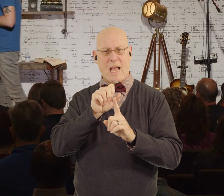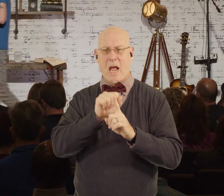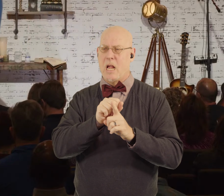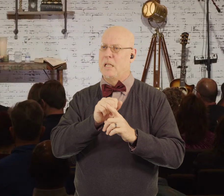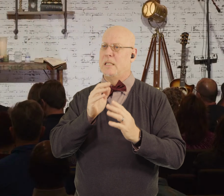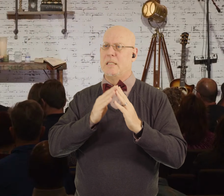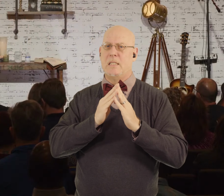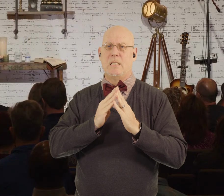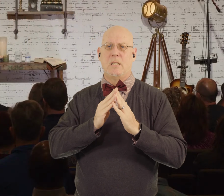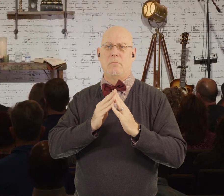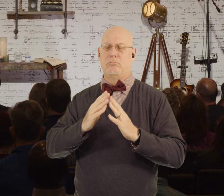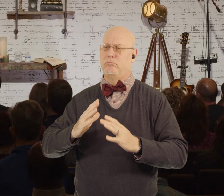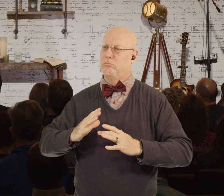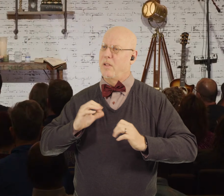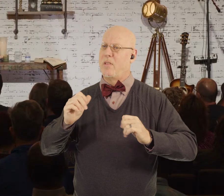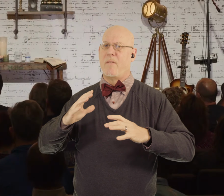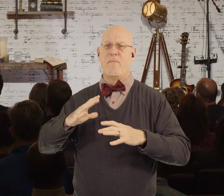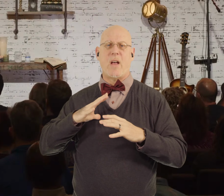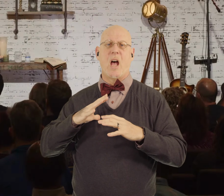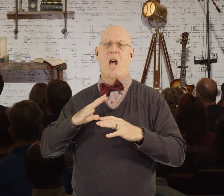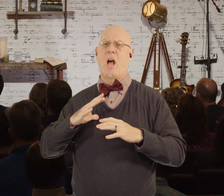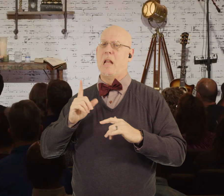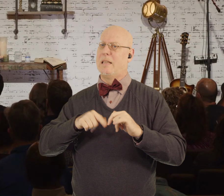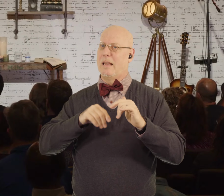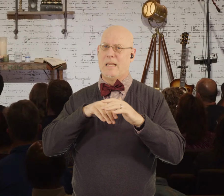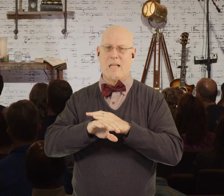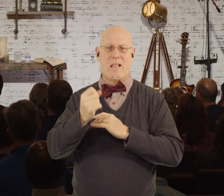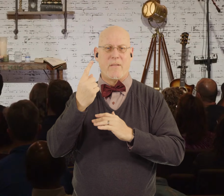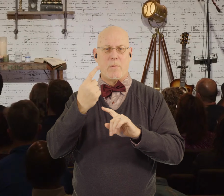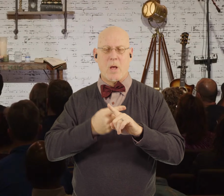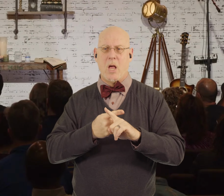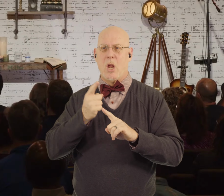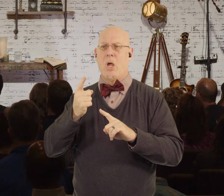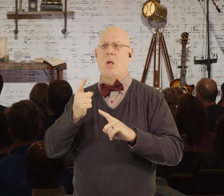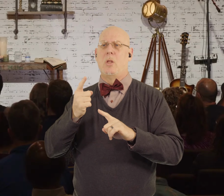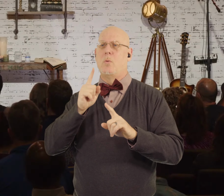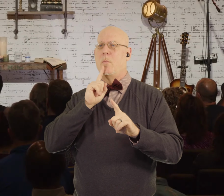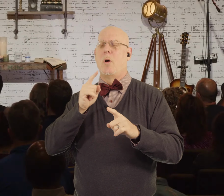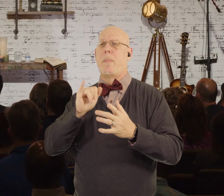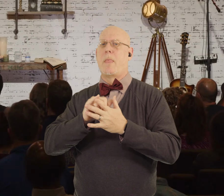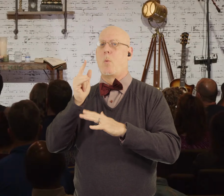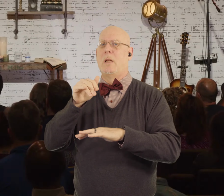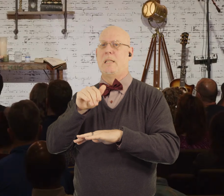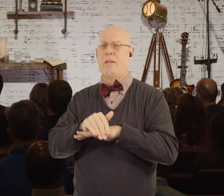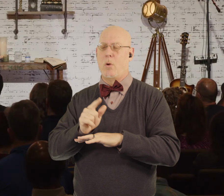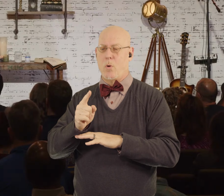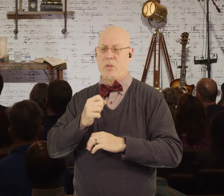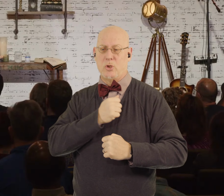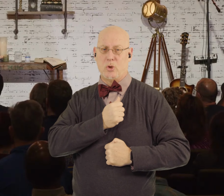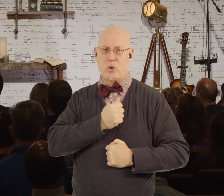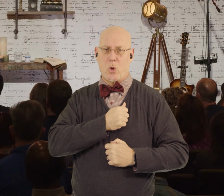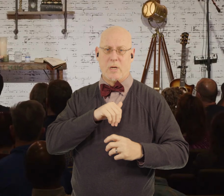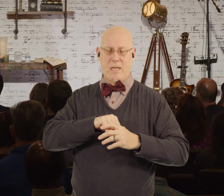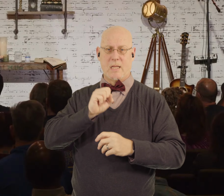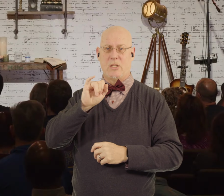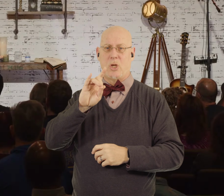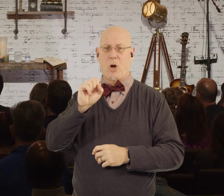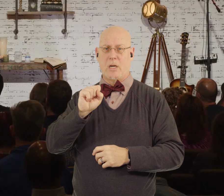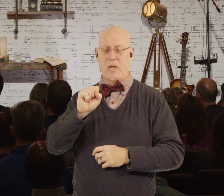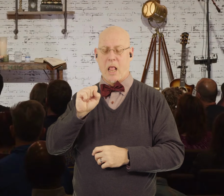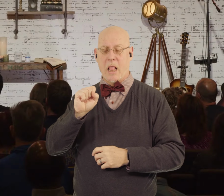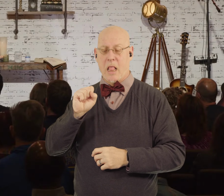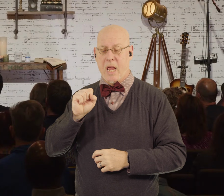the city, and there was no access. And the people were doing well. Everything was fine. Until one evening, the reports were that one of